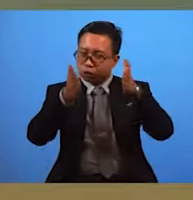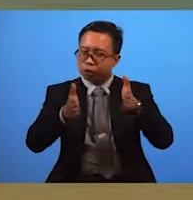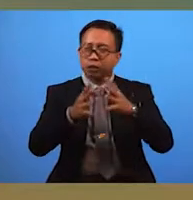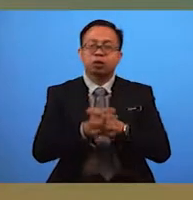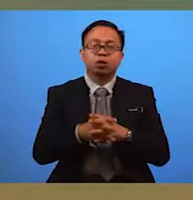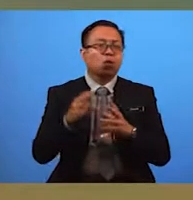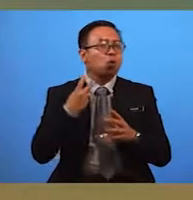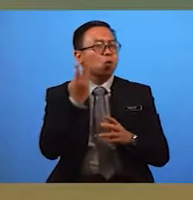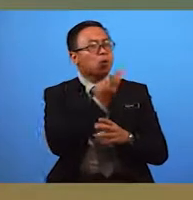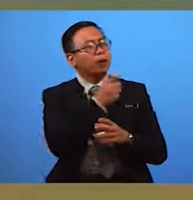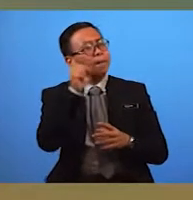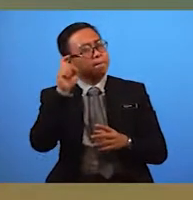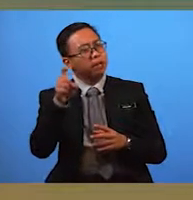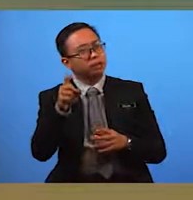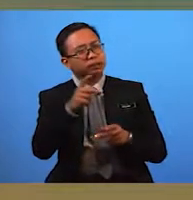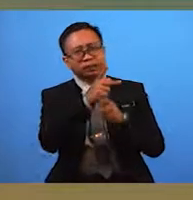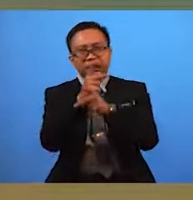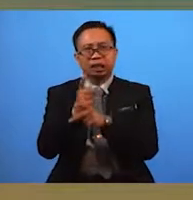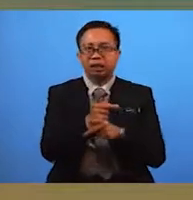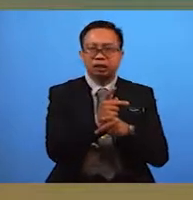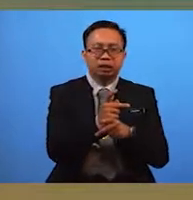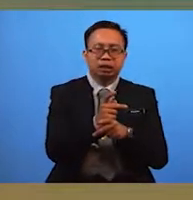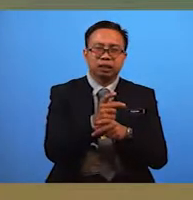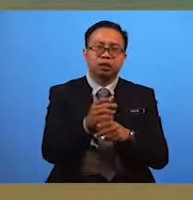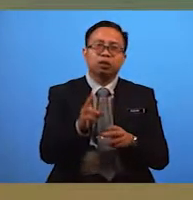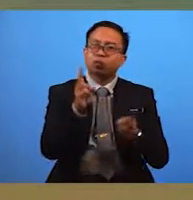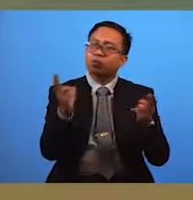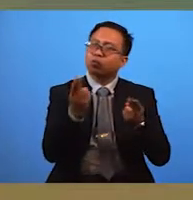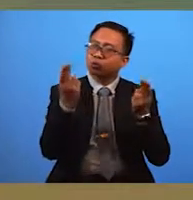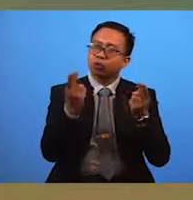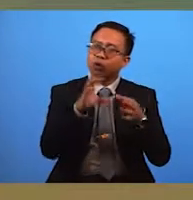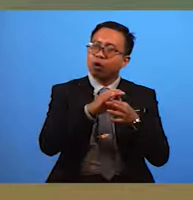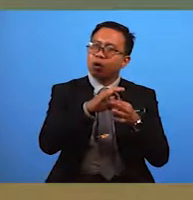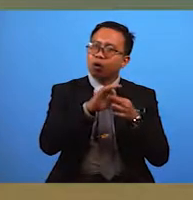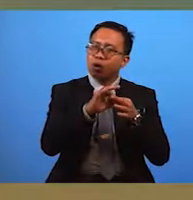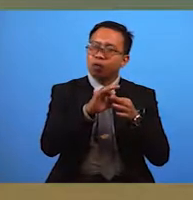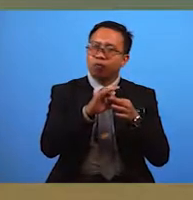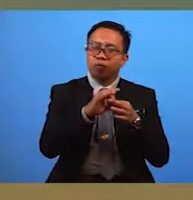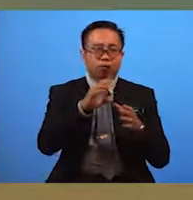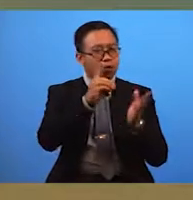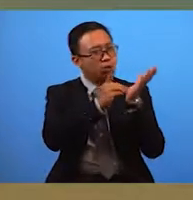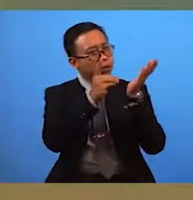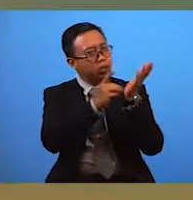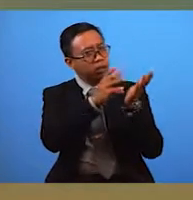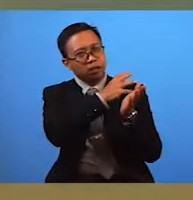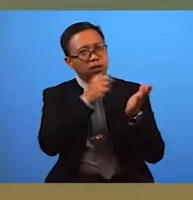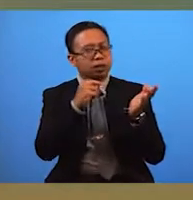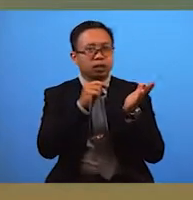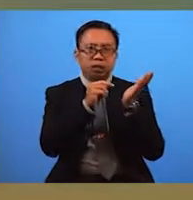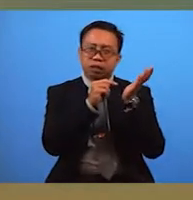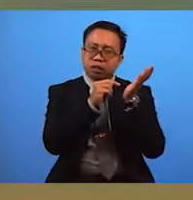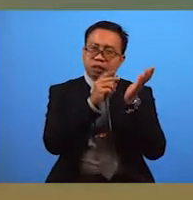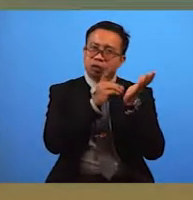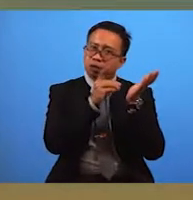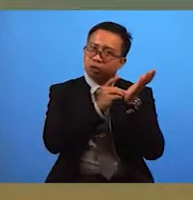citizens, we must appreciate the efforts and the sacrifices of our frontliners, such